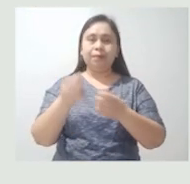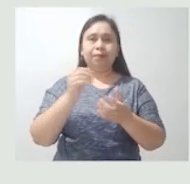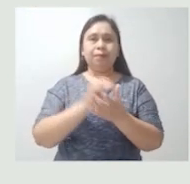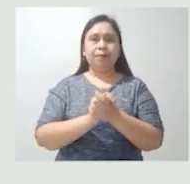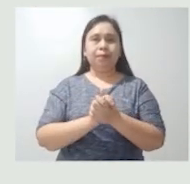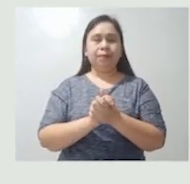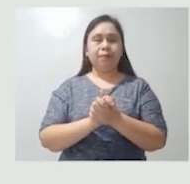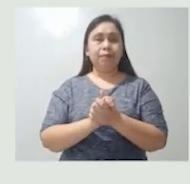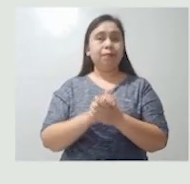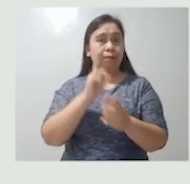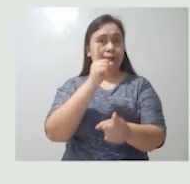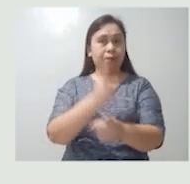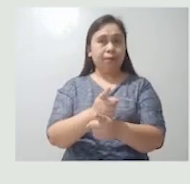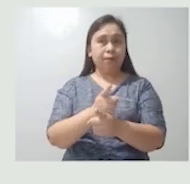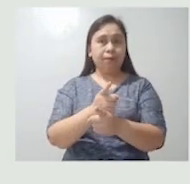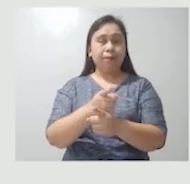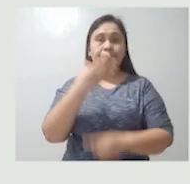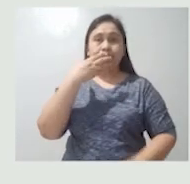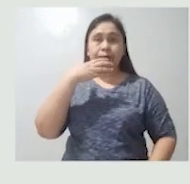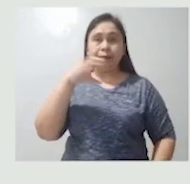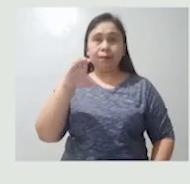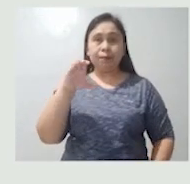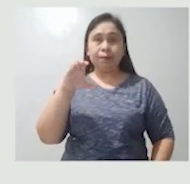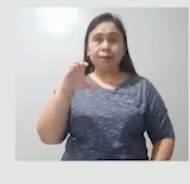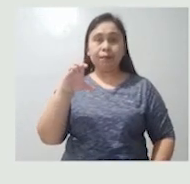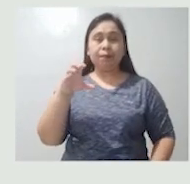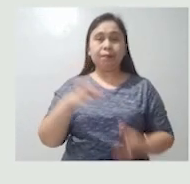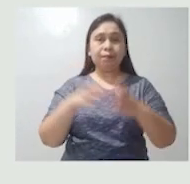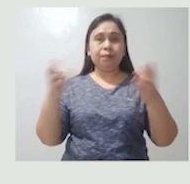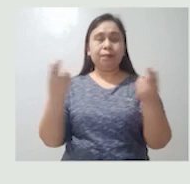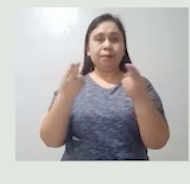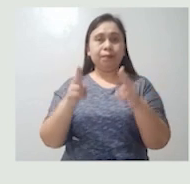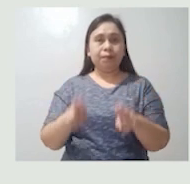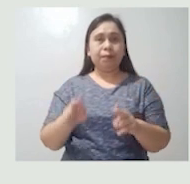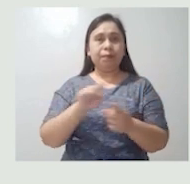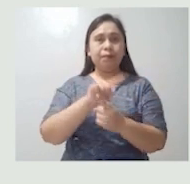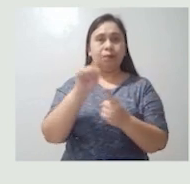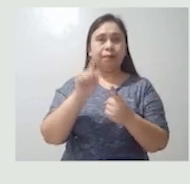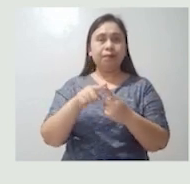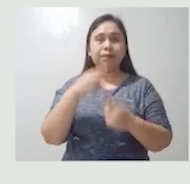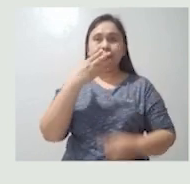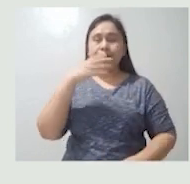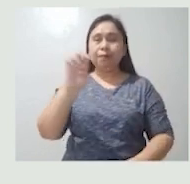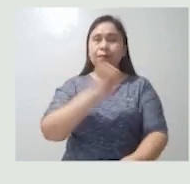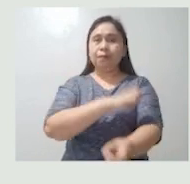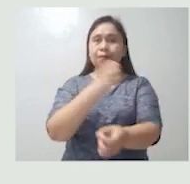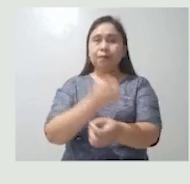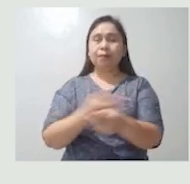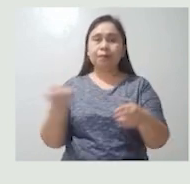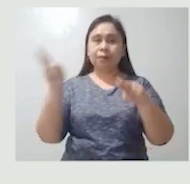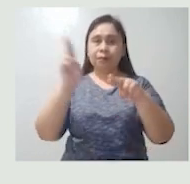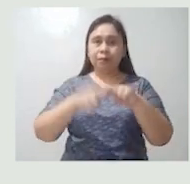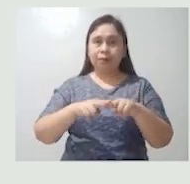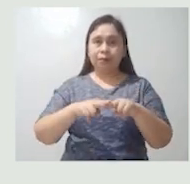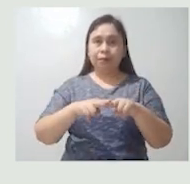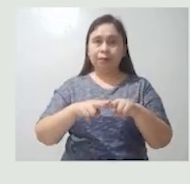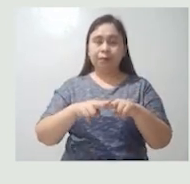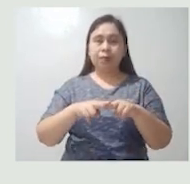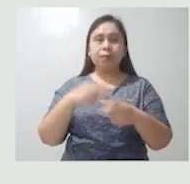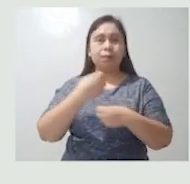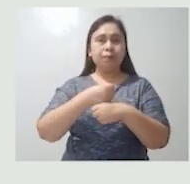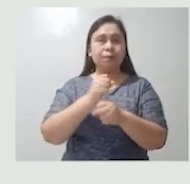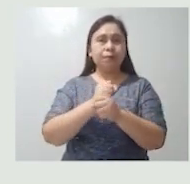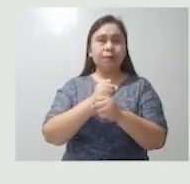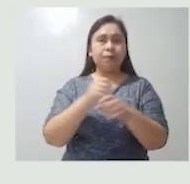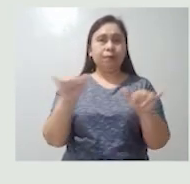Exactly. Thermal expansion happens when the thermal energy of a substance increases, causing the particles to spread out, making